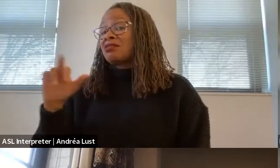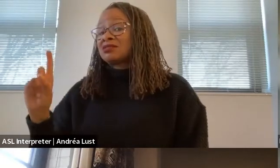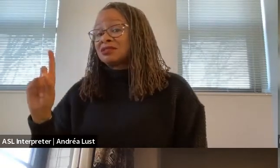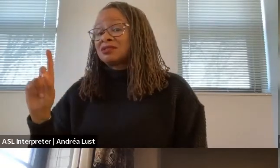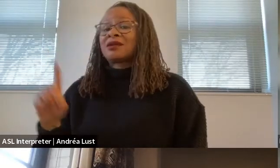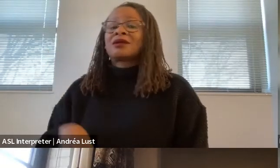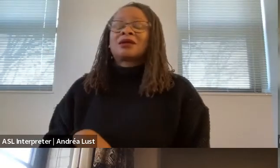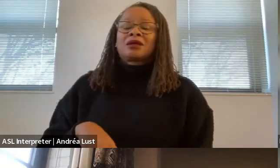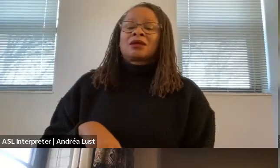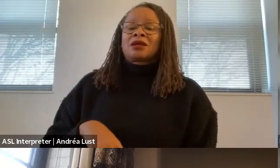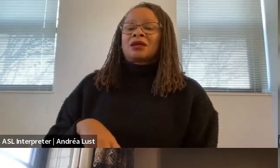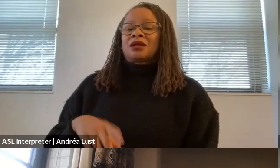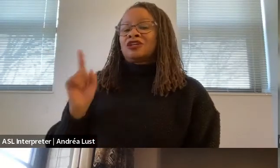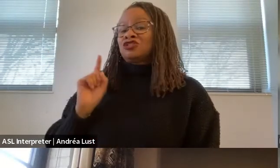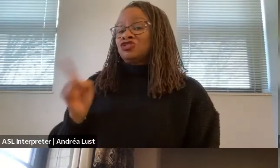she